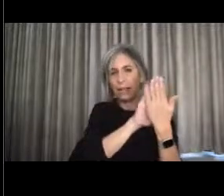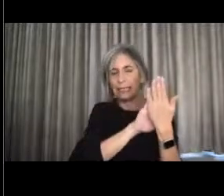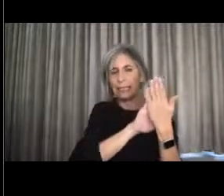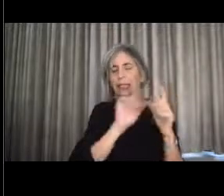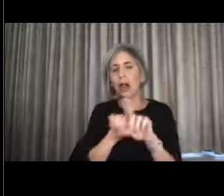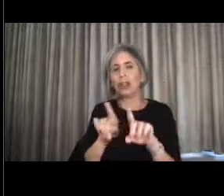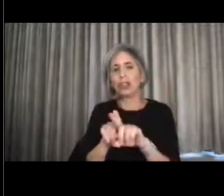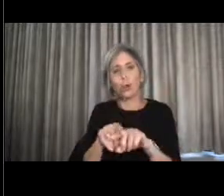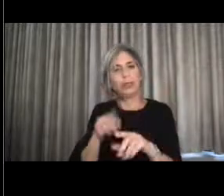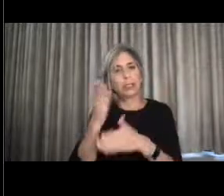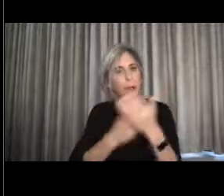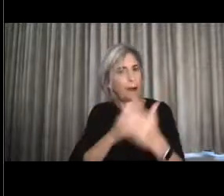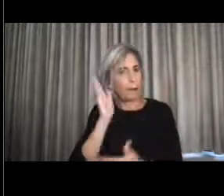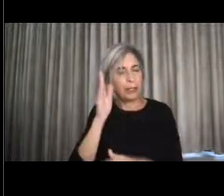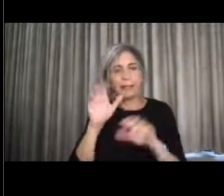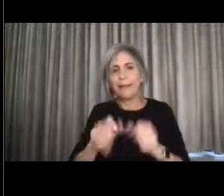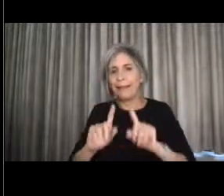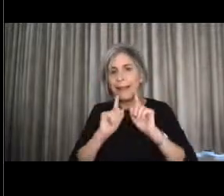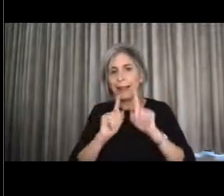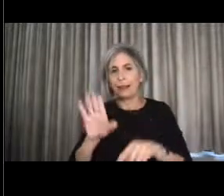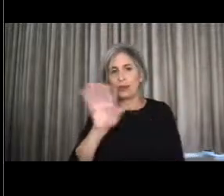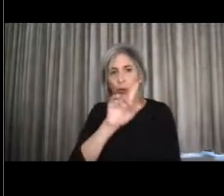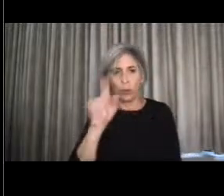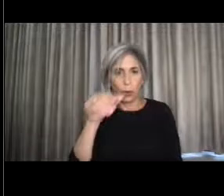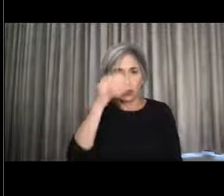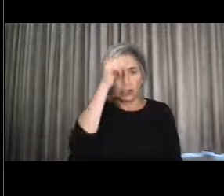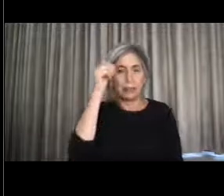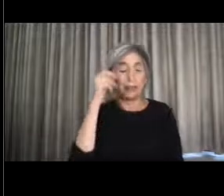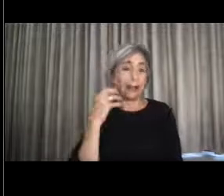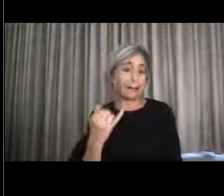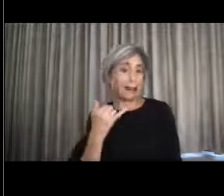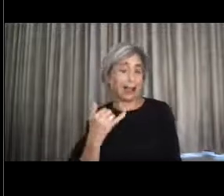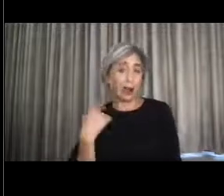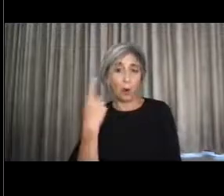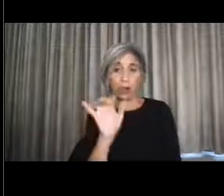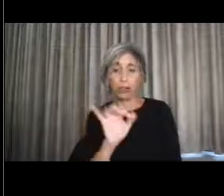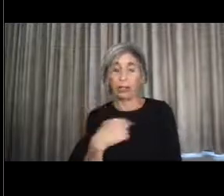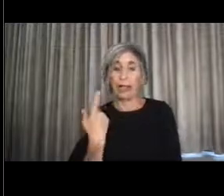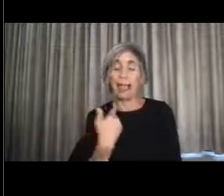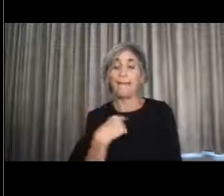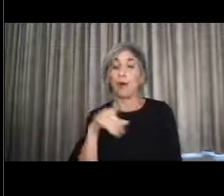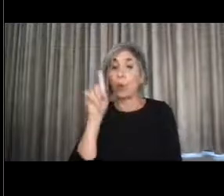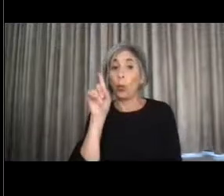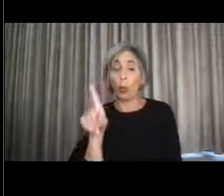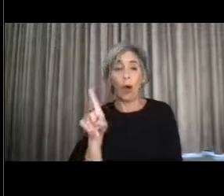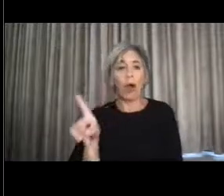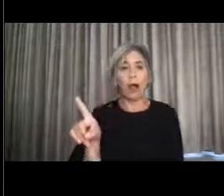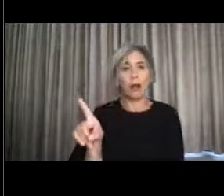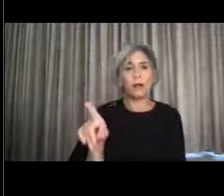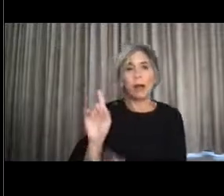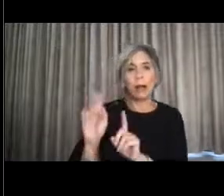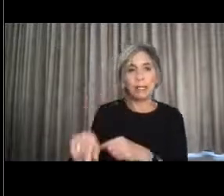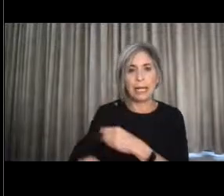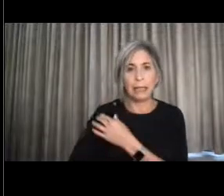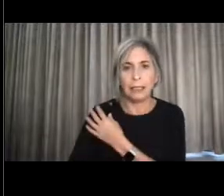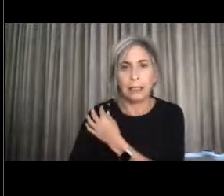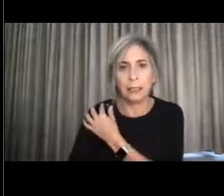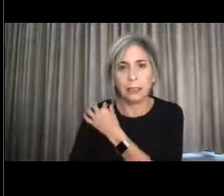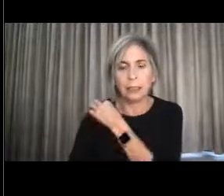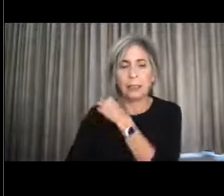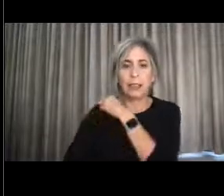our presenters to answer your question. So right now, it looks like I do have one attendee, Eleanor, who